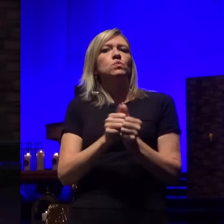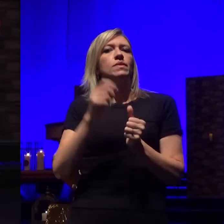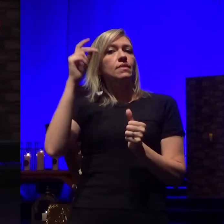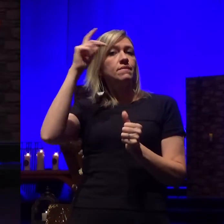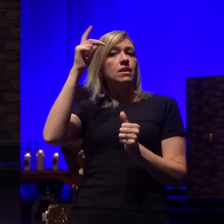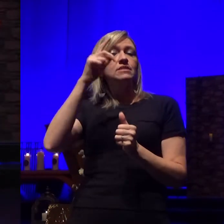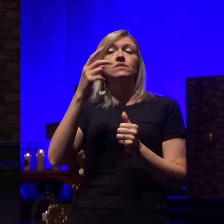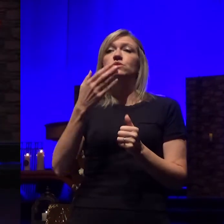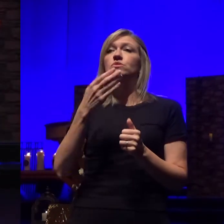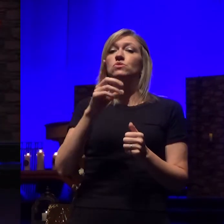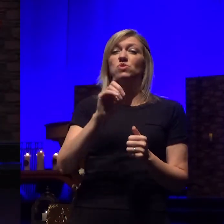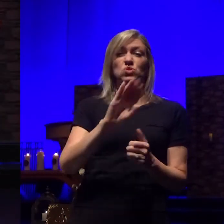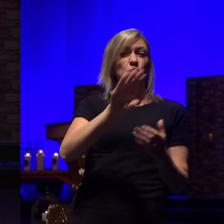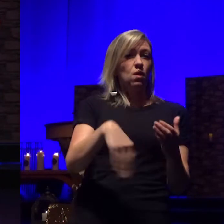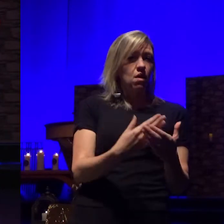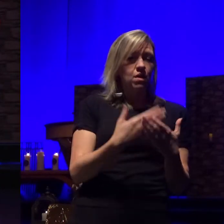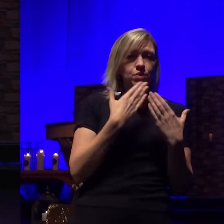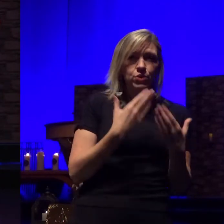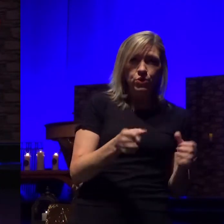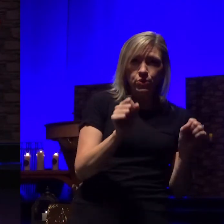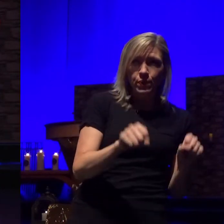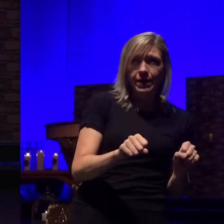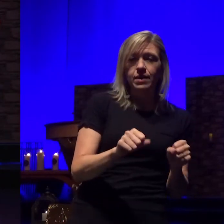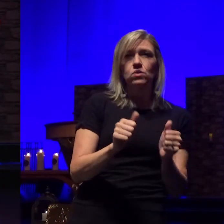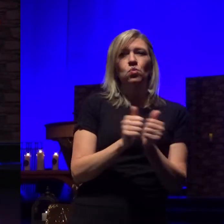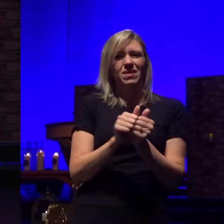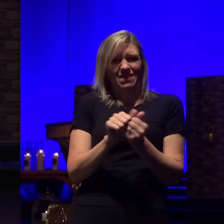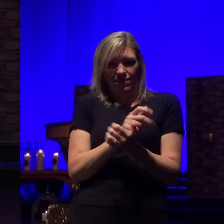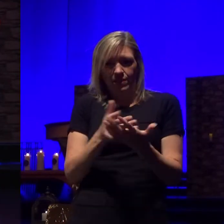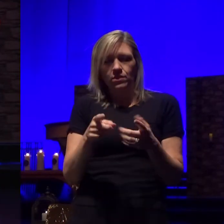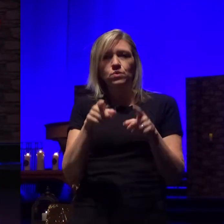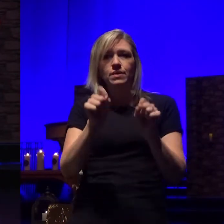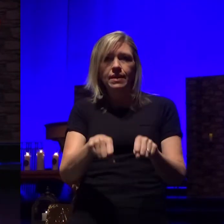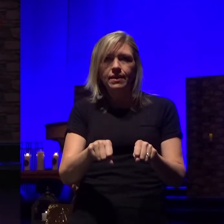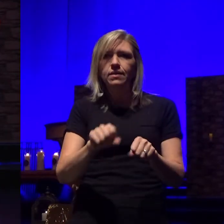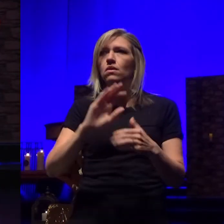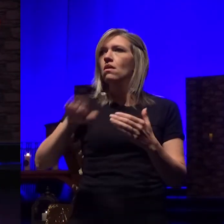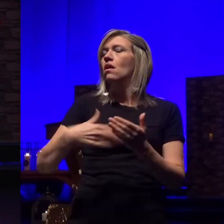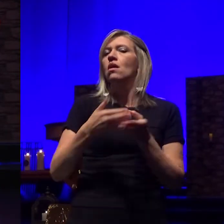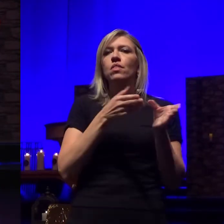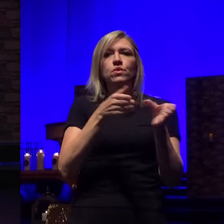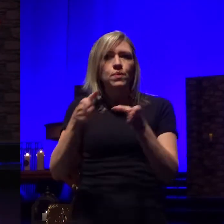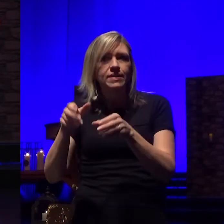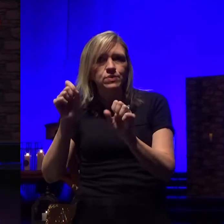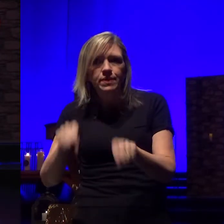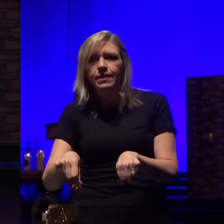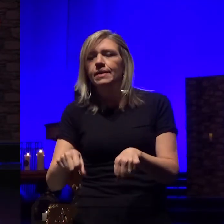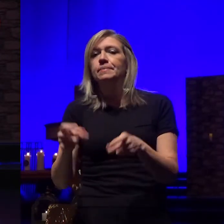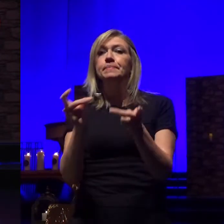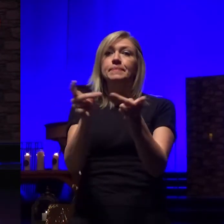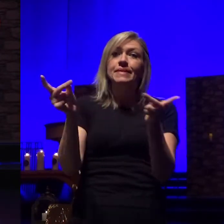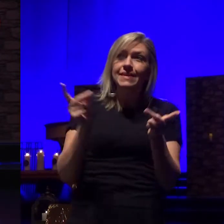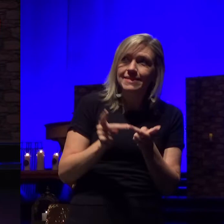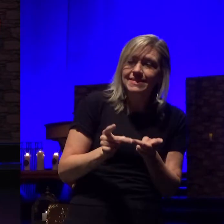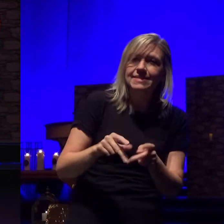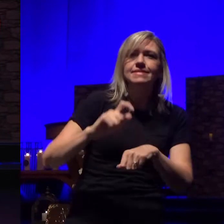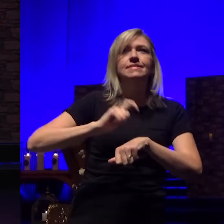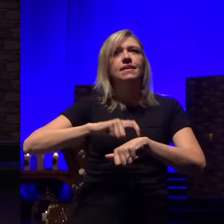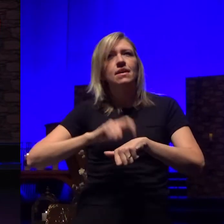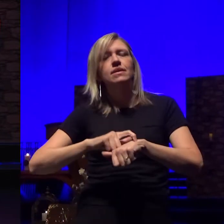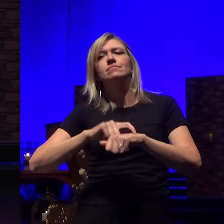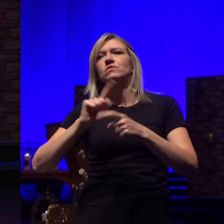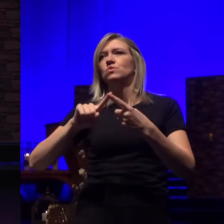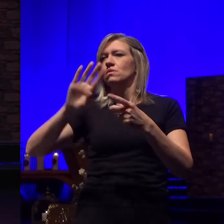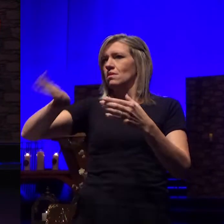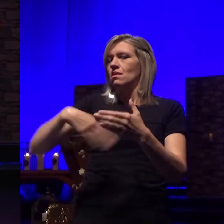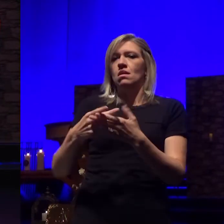can by all the means you can, in all the ways you can, in all the places you can, at all the times you can,